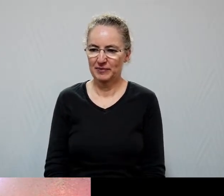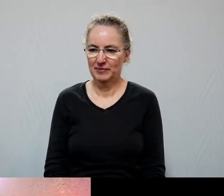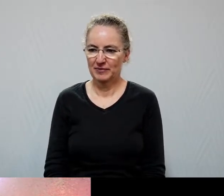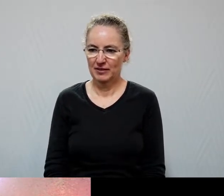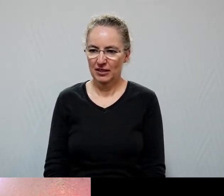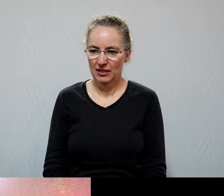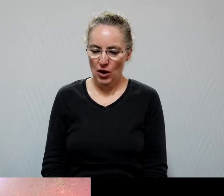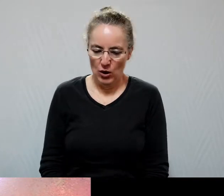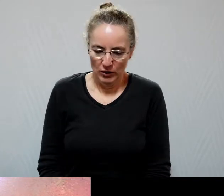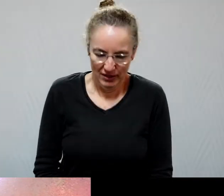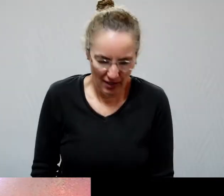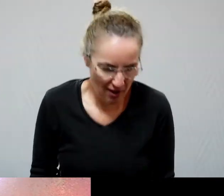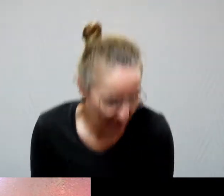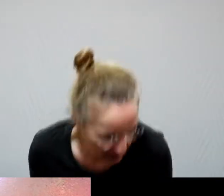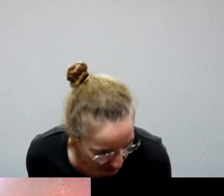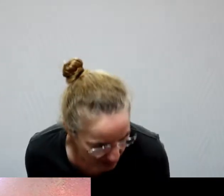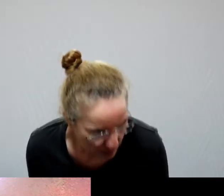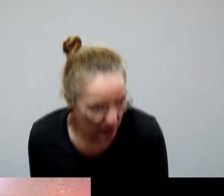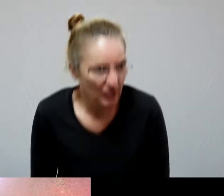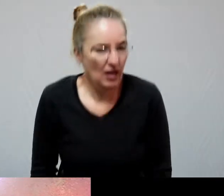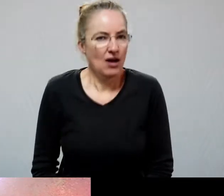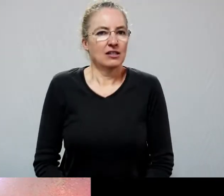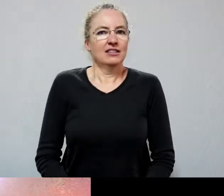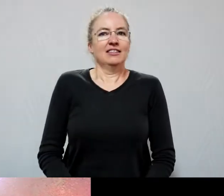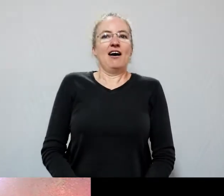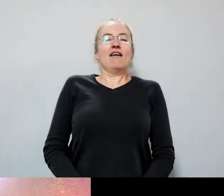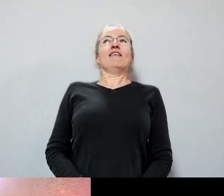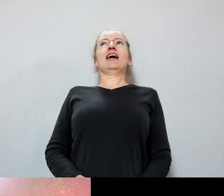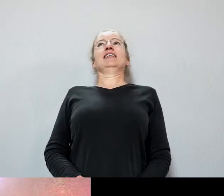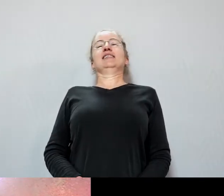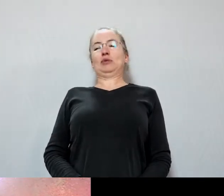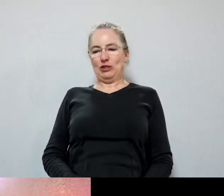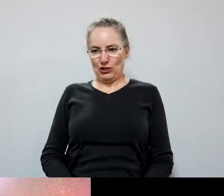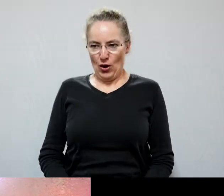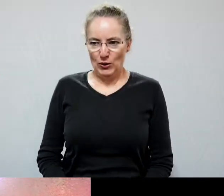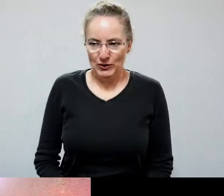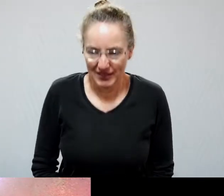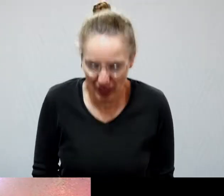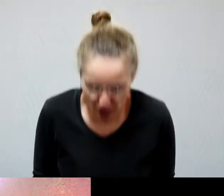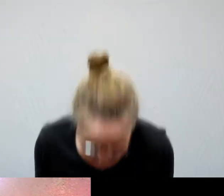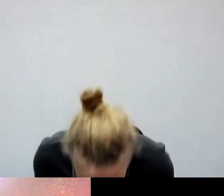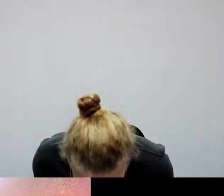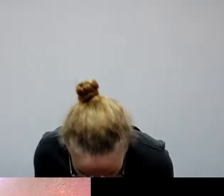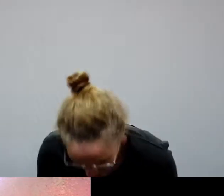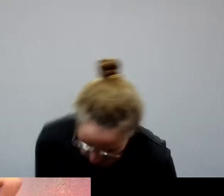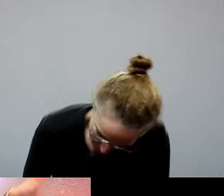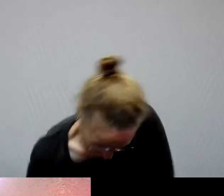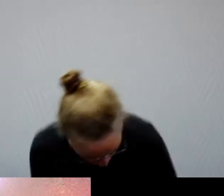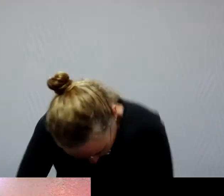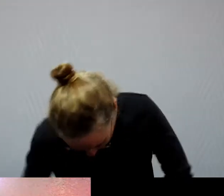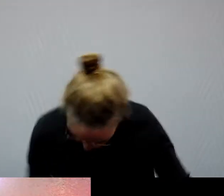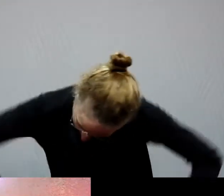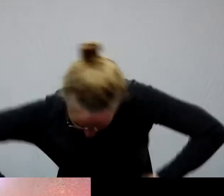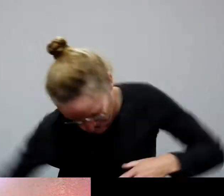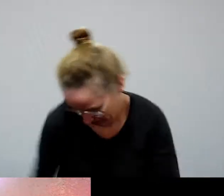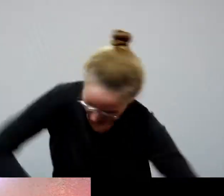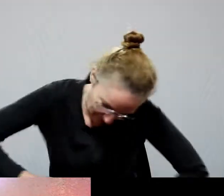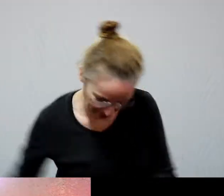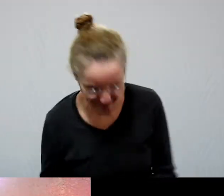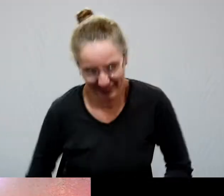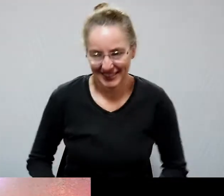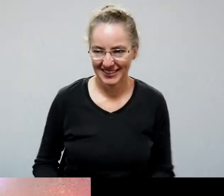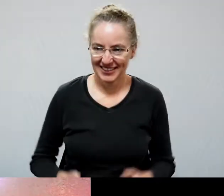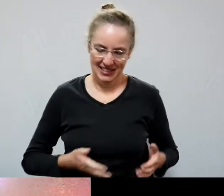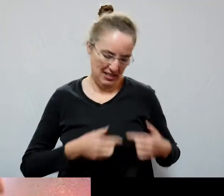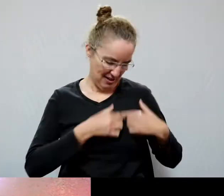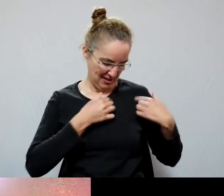Whole self, you put your whole self in, you put your whole self out, you put your whole self in, and you shake it all about.